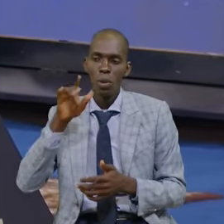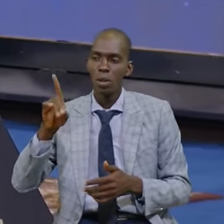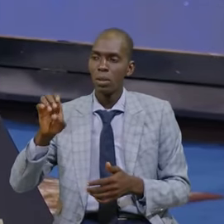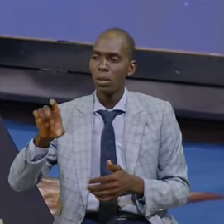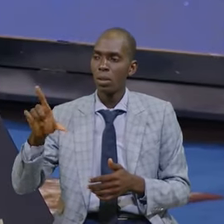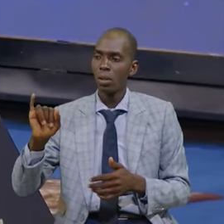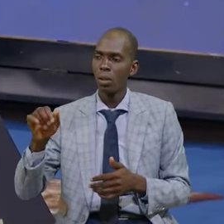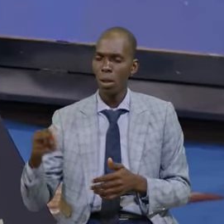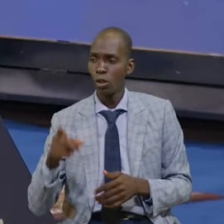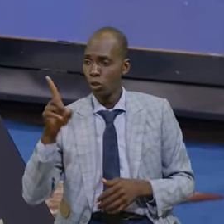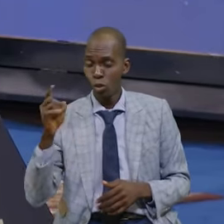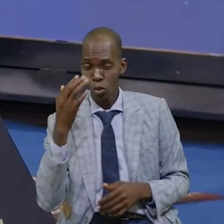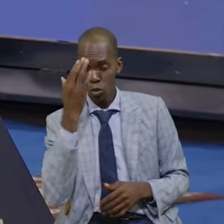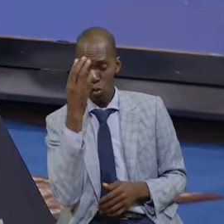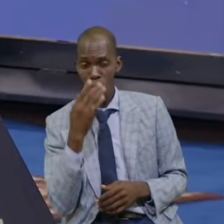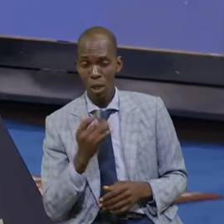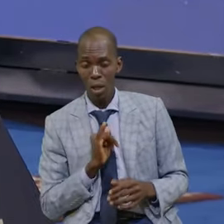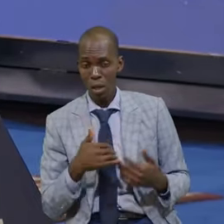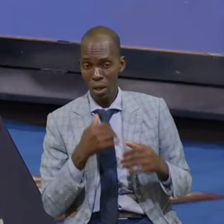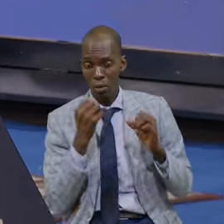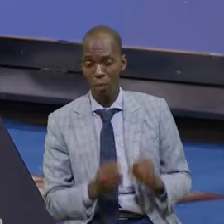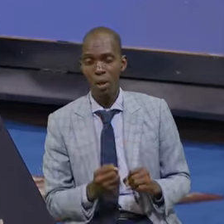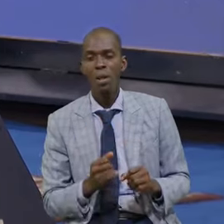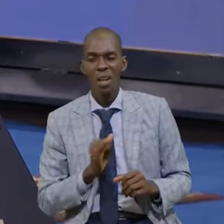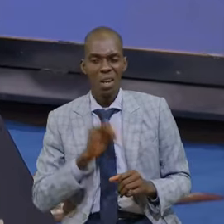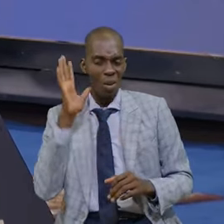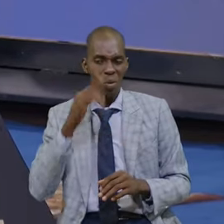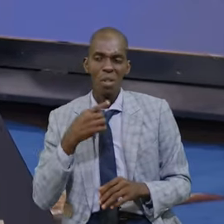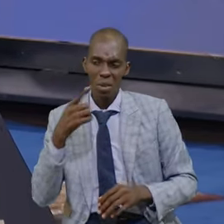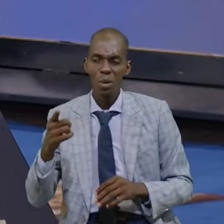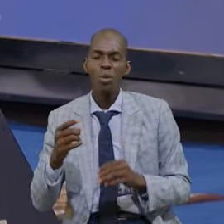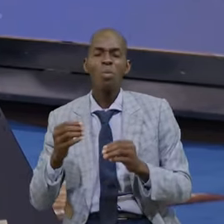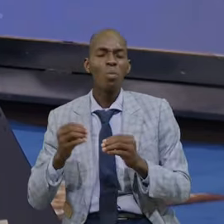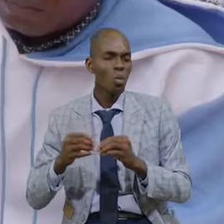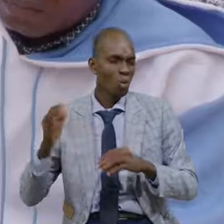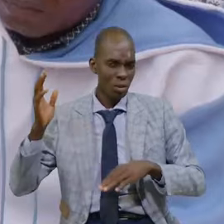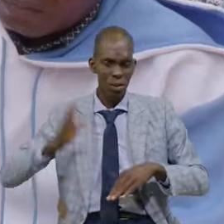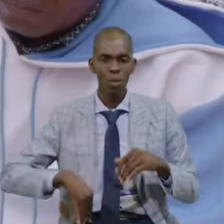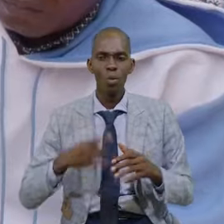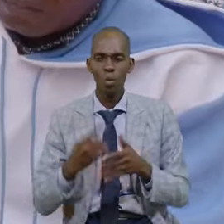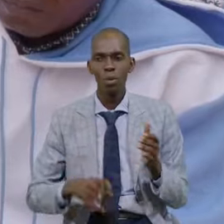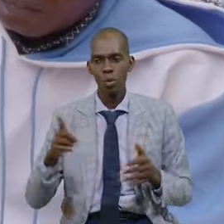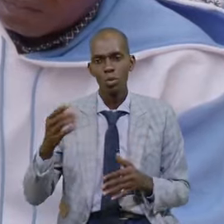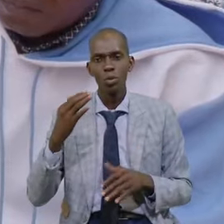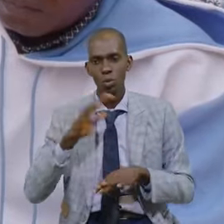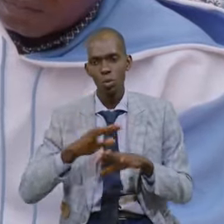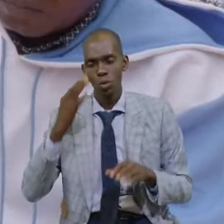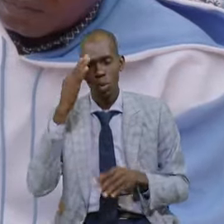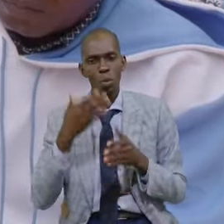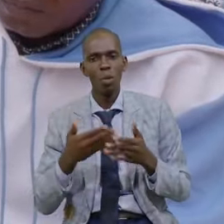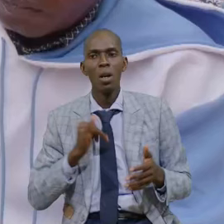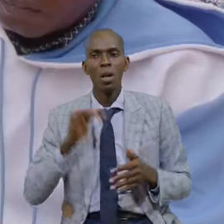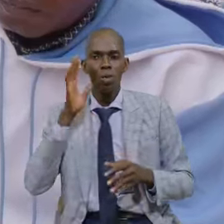power. I'm going to tell you everything, even the prophecy before my birth. I'm going to tell you